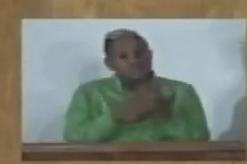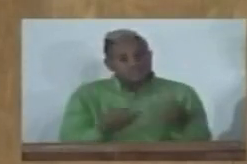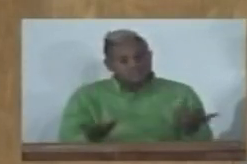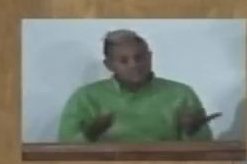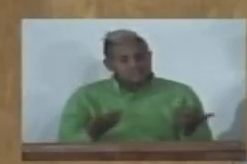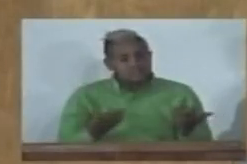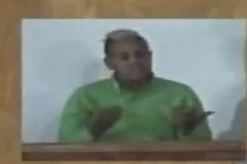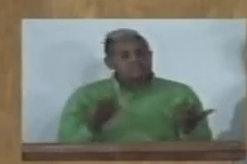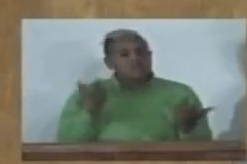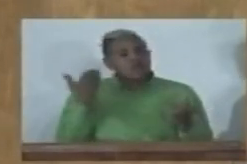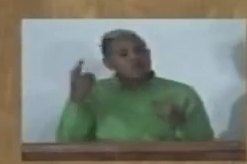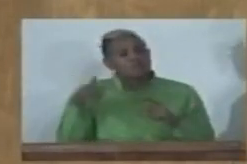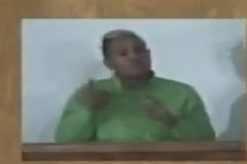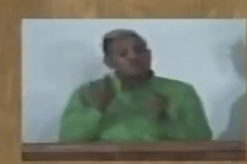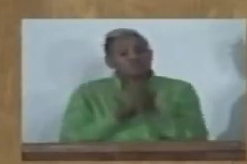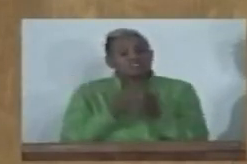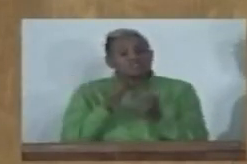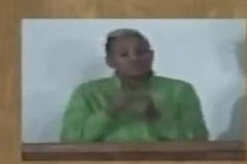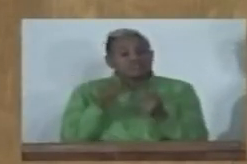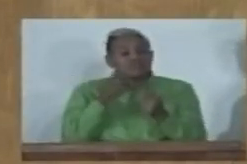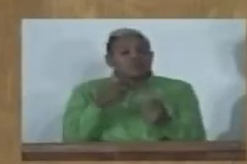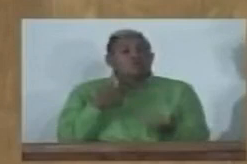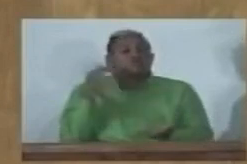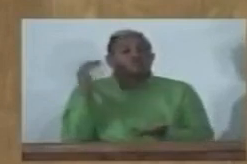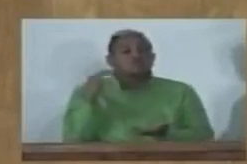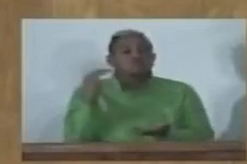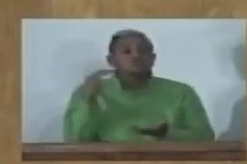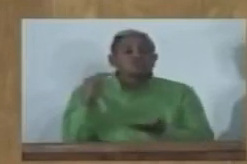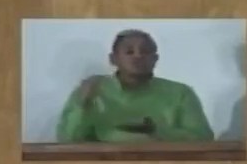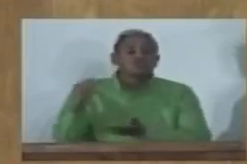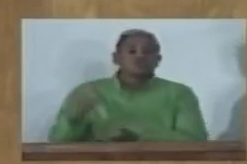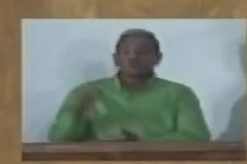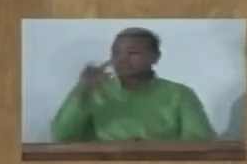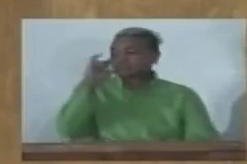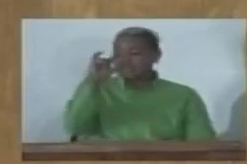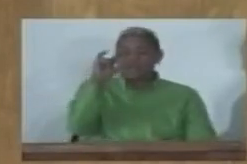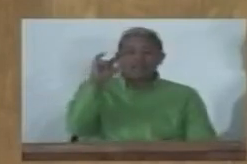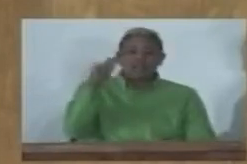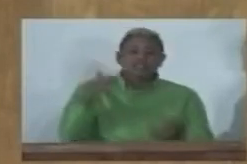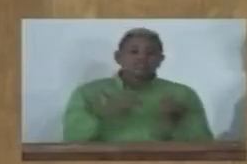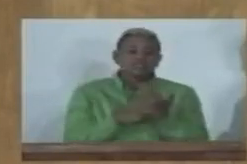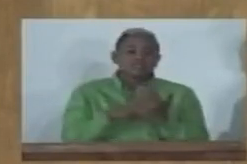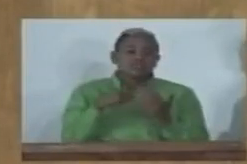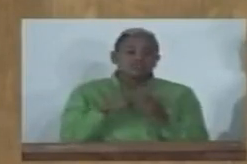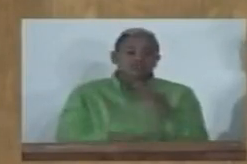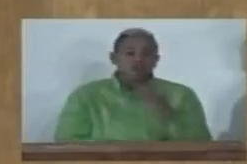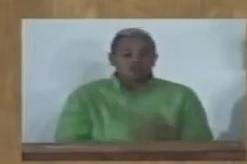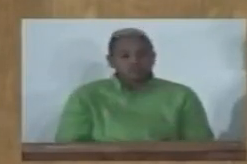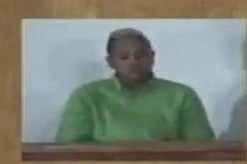would hope that would get to the point where it would reduce airline ticket costs.